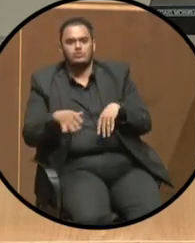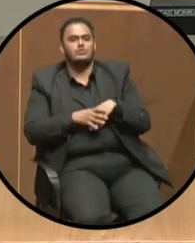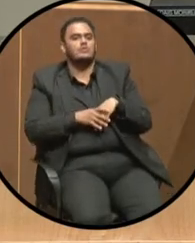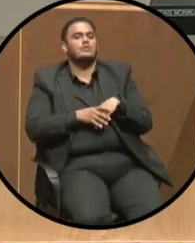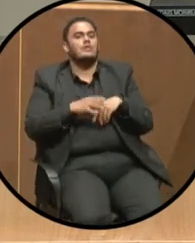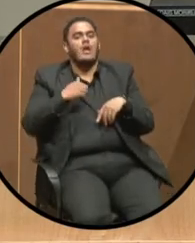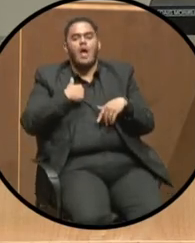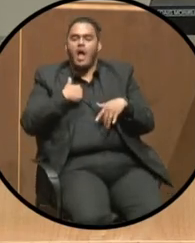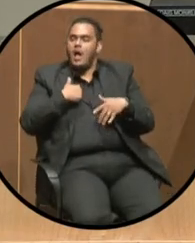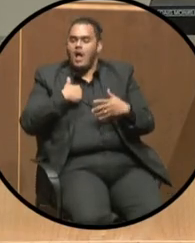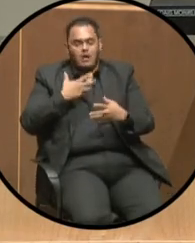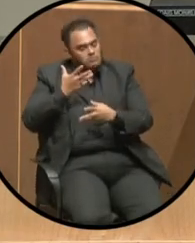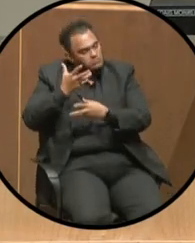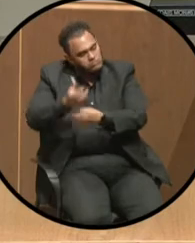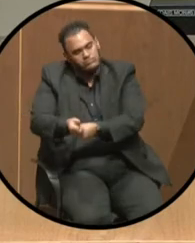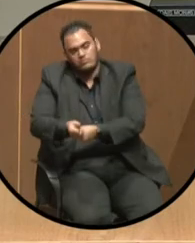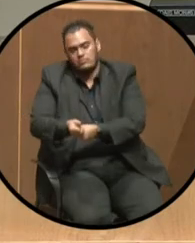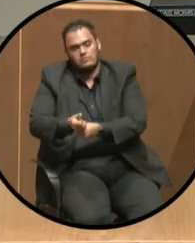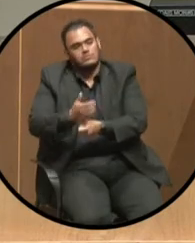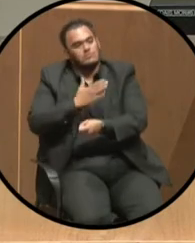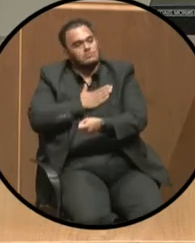in my superintendent, and I know that